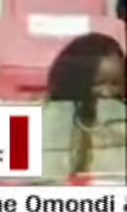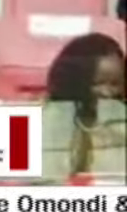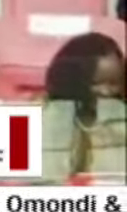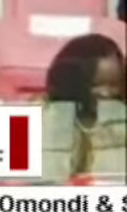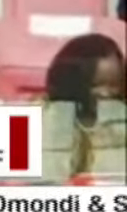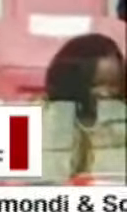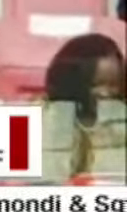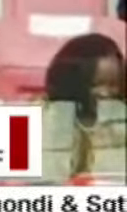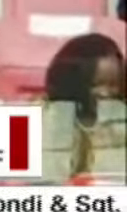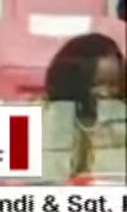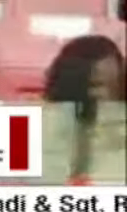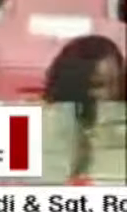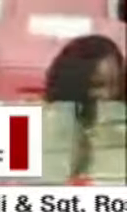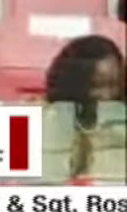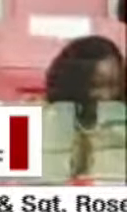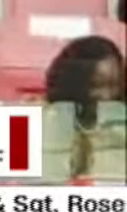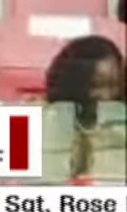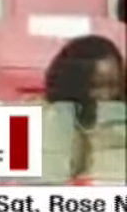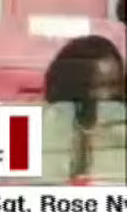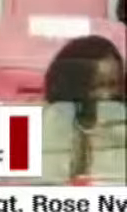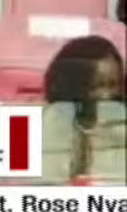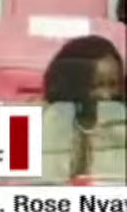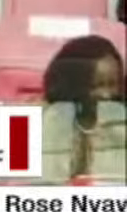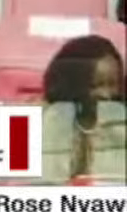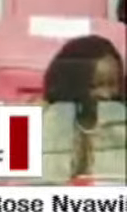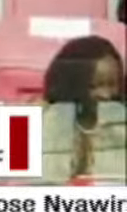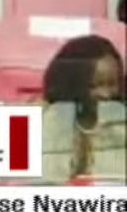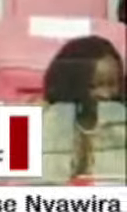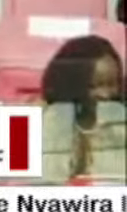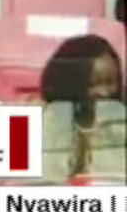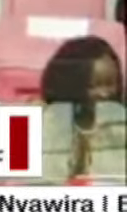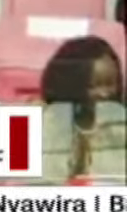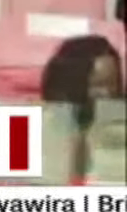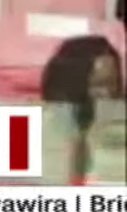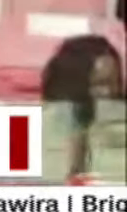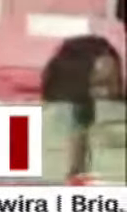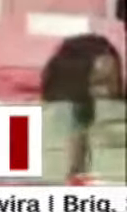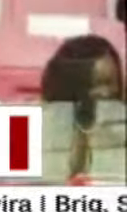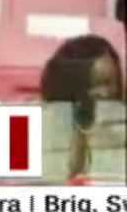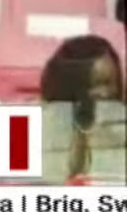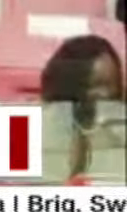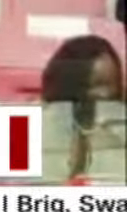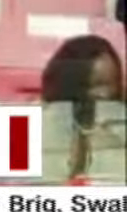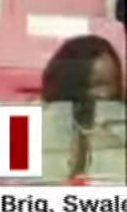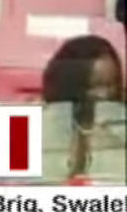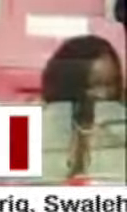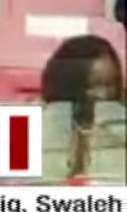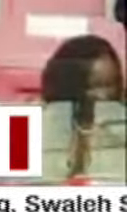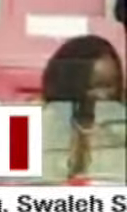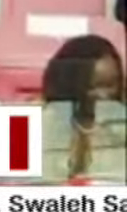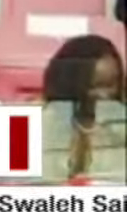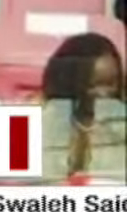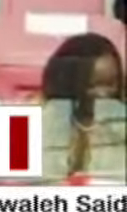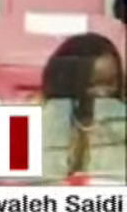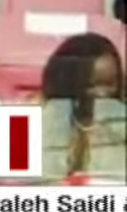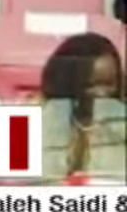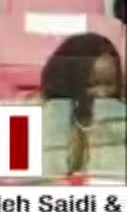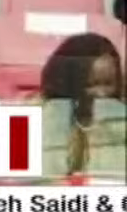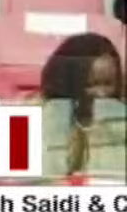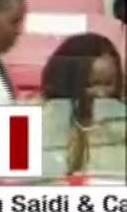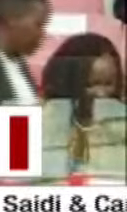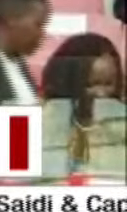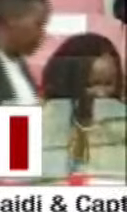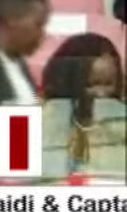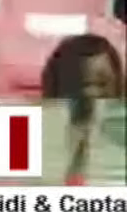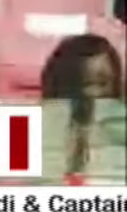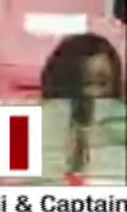that to happen, that tomorrow the church equally will be opened as according to the wishes and plans that the general